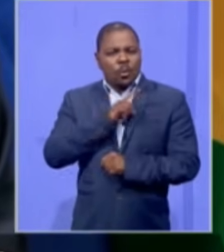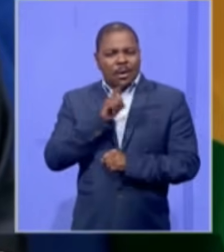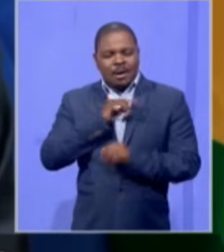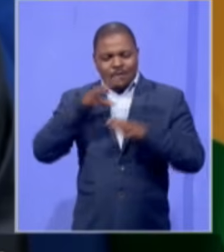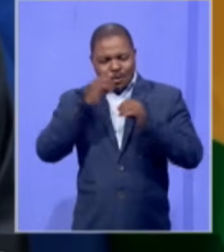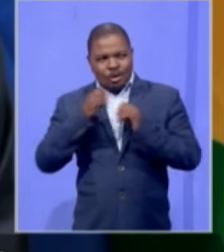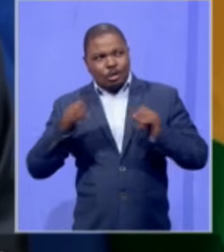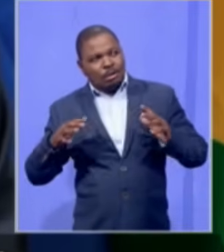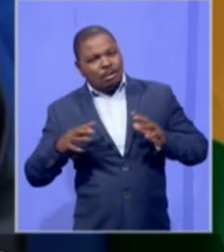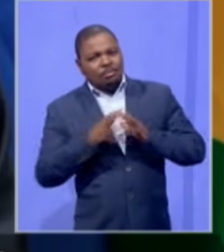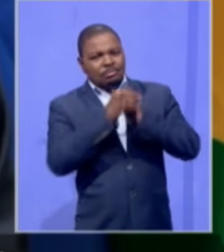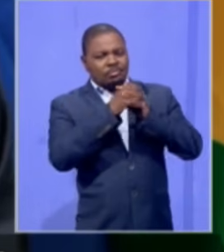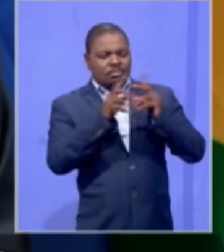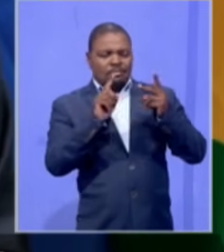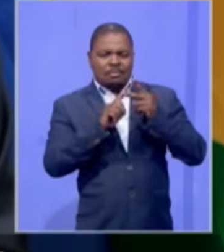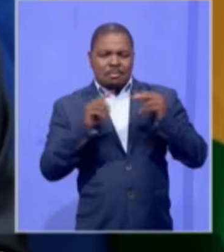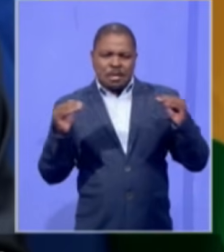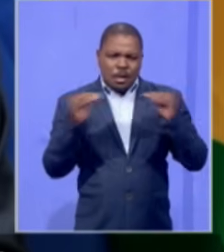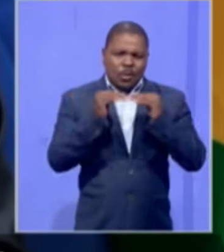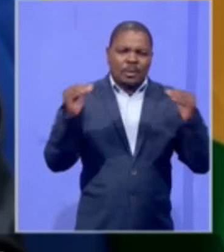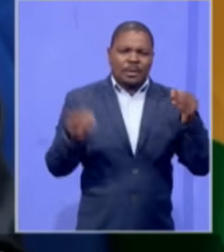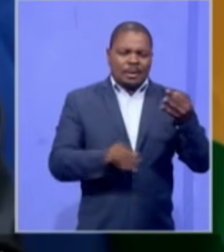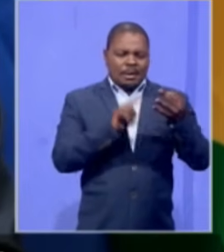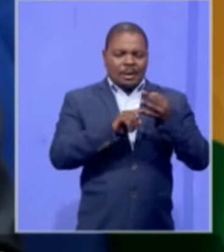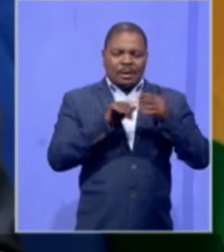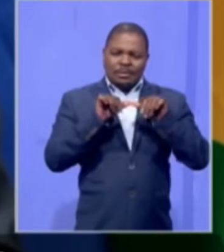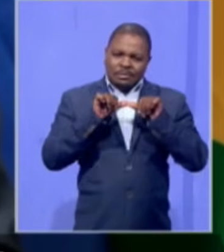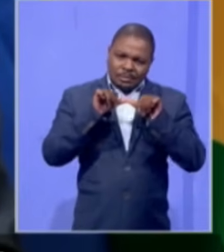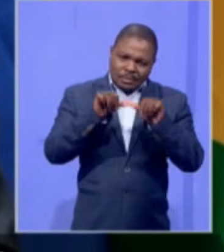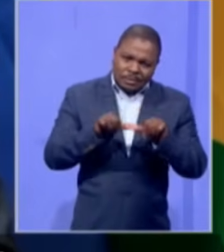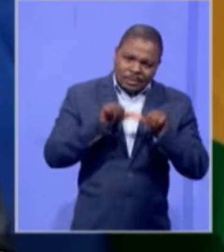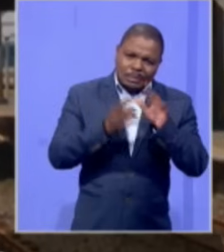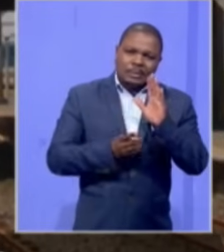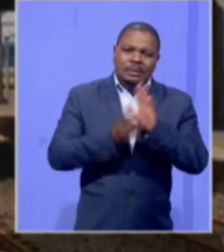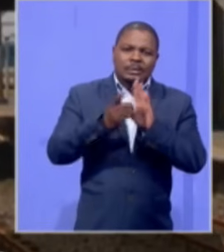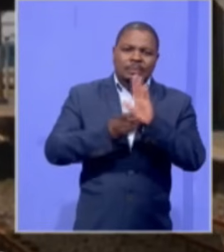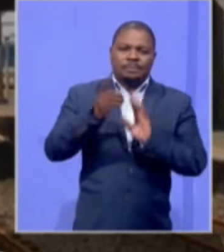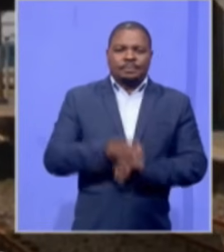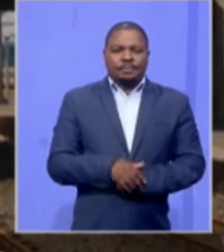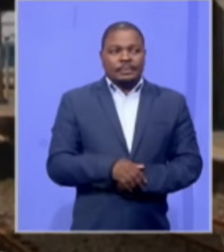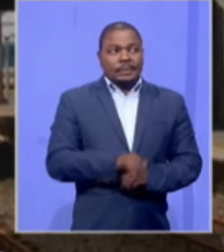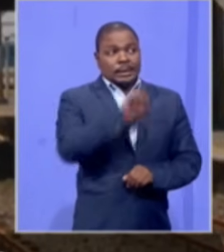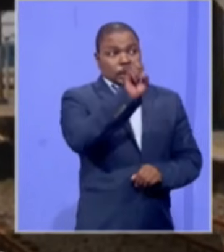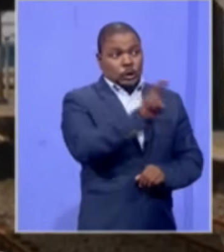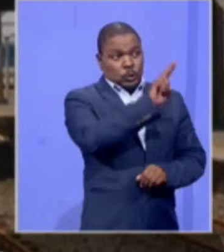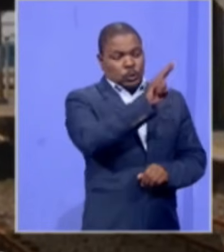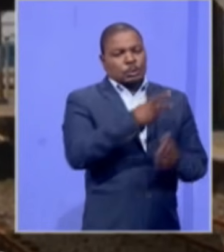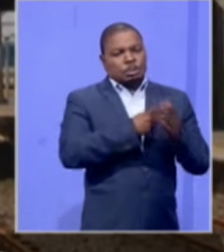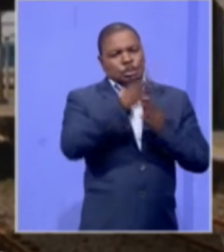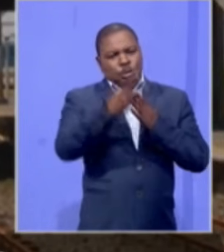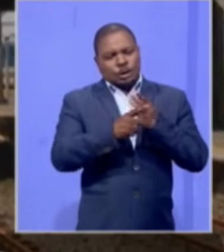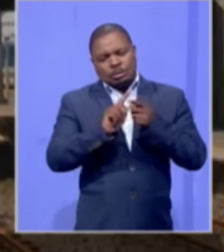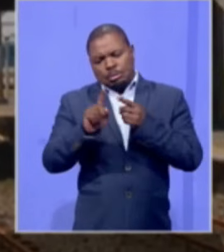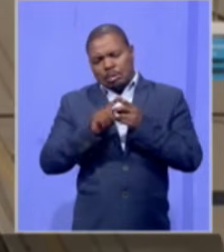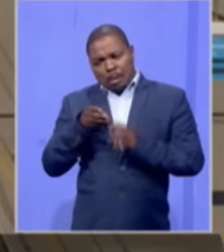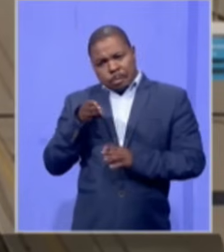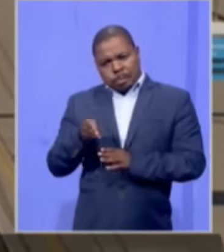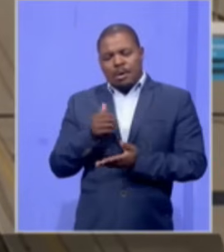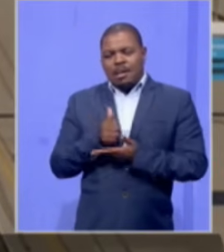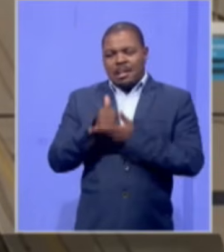solidarity, equality, and sustainable development. EU ina le diprojeke tse sehlotshwana ho